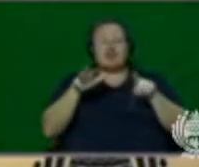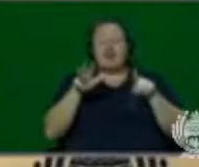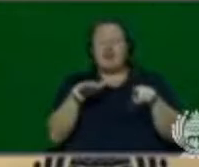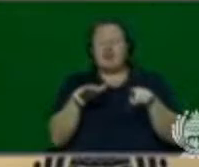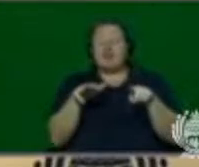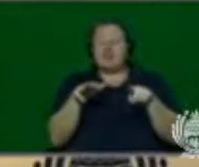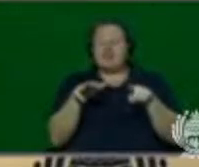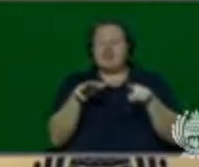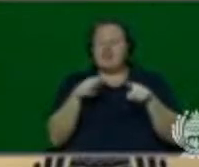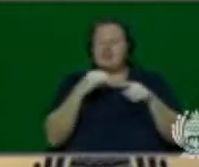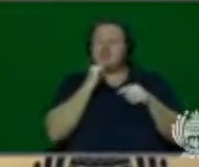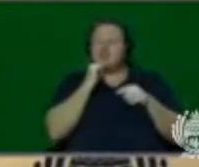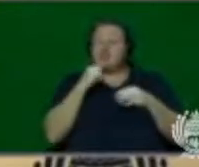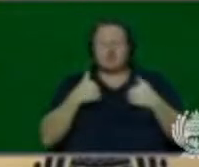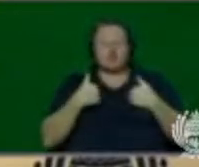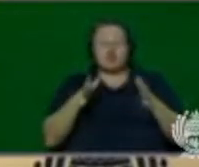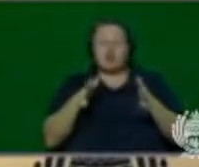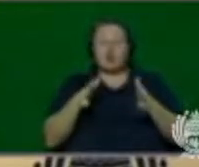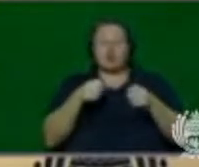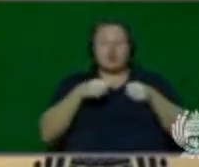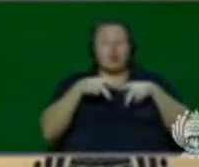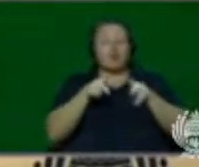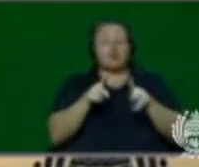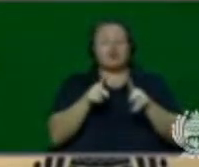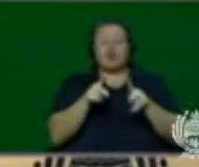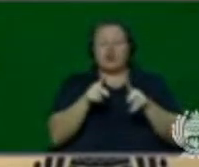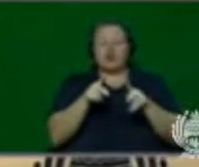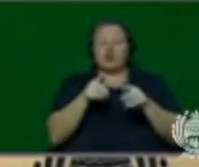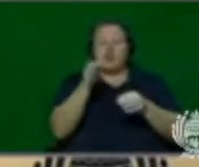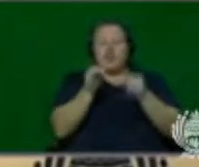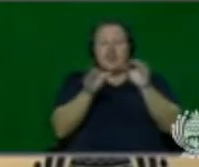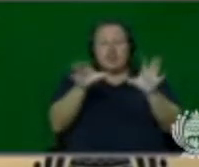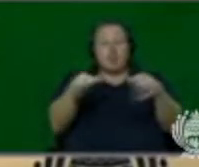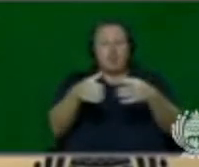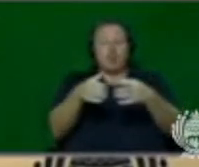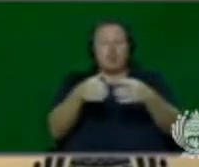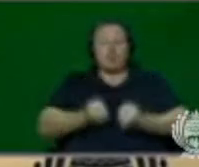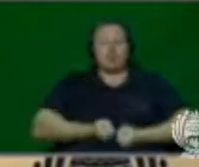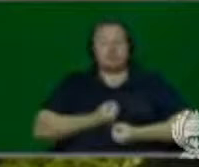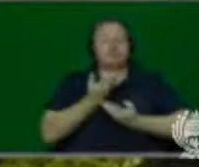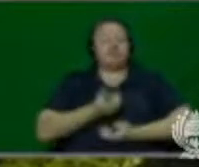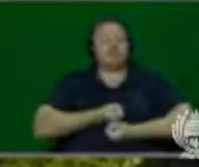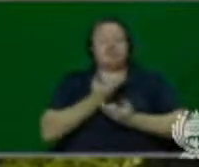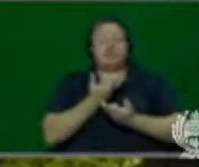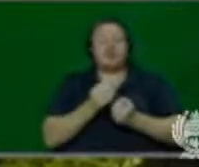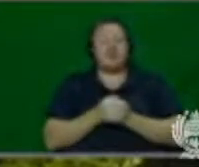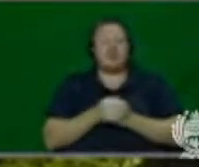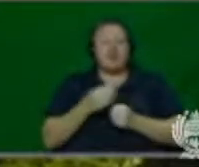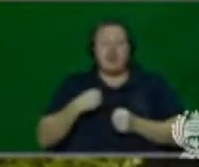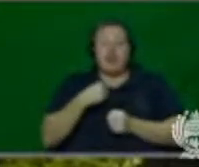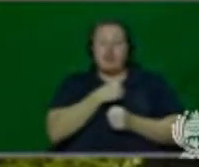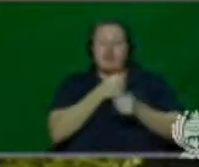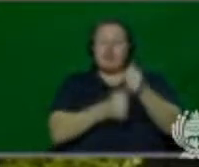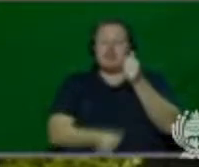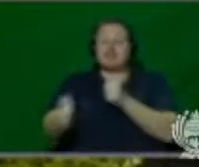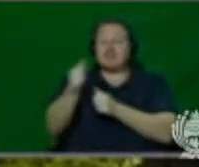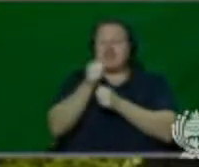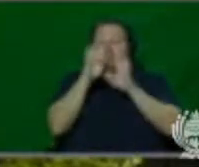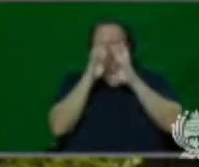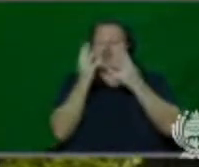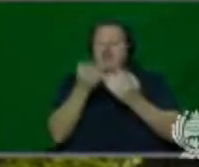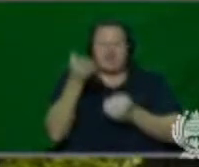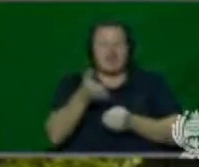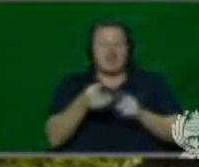sitting, we gave an opportunities for parties to express themselves. Members of the executive were here, the leader